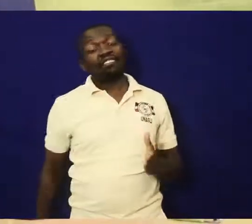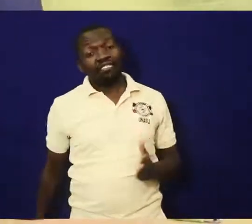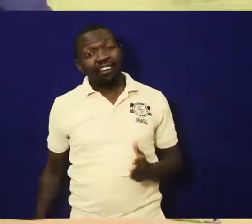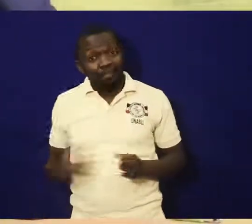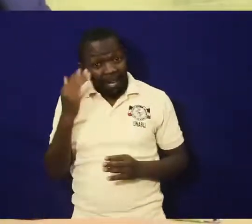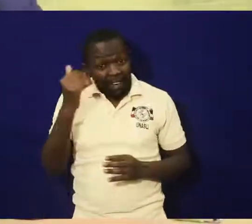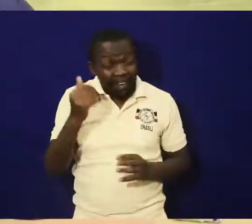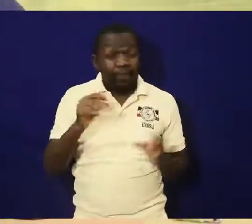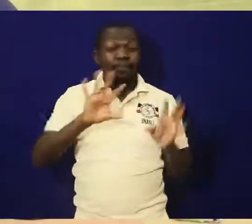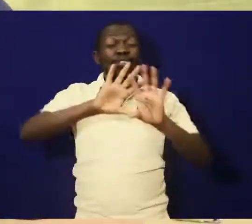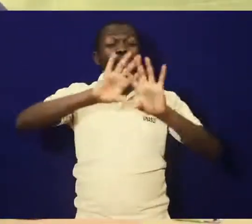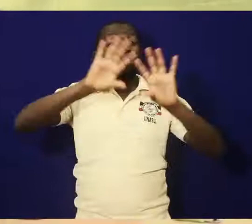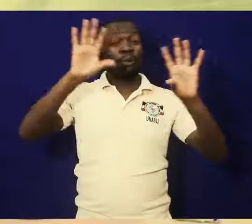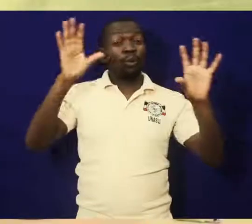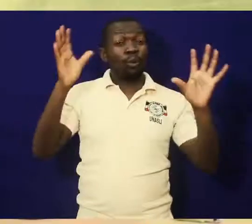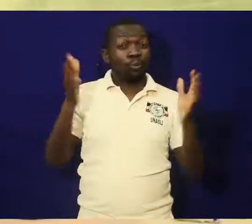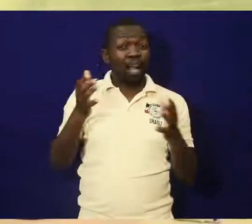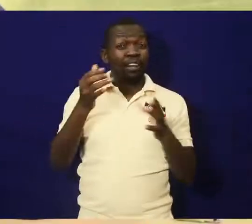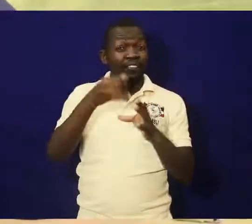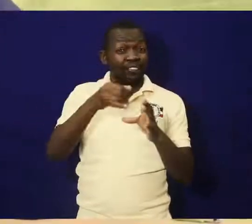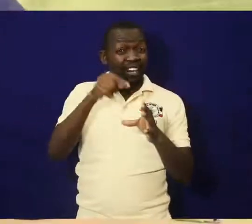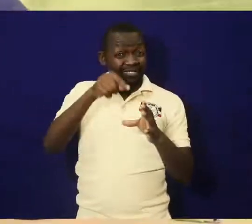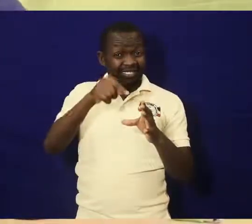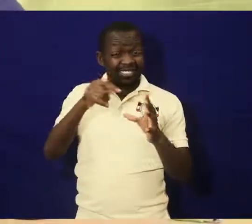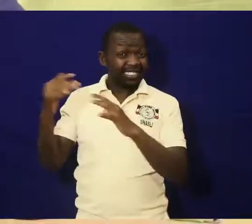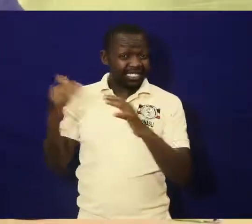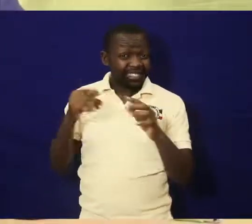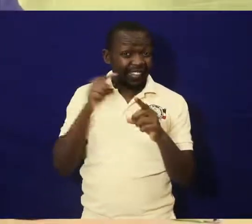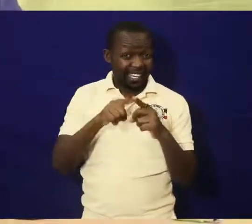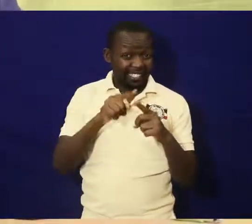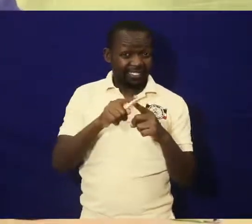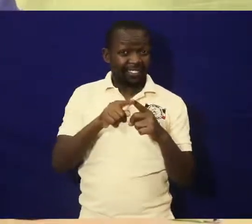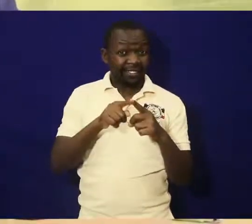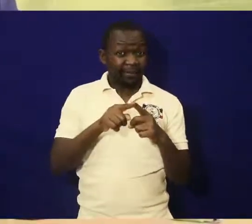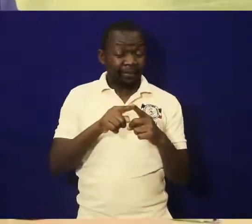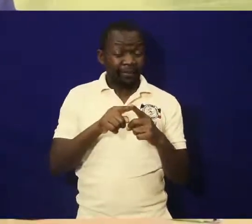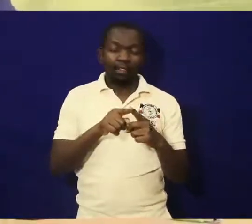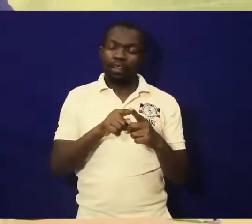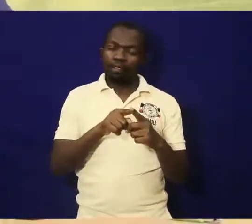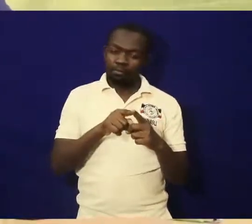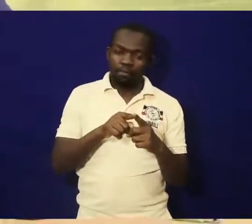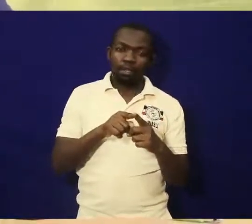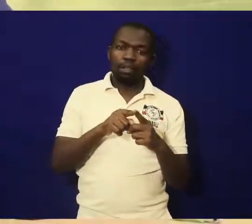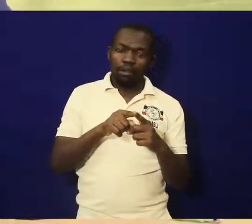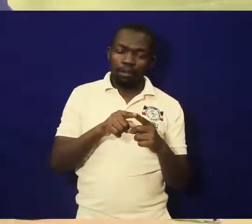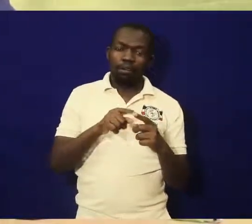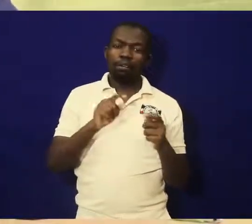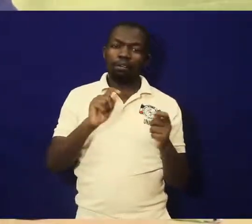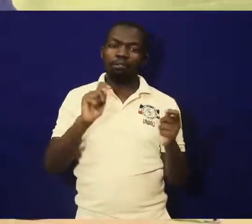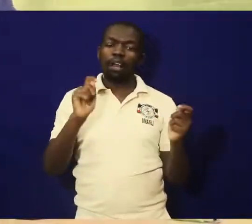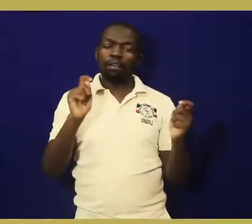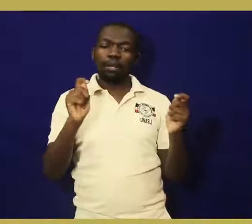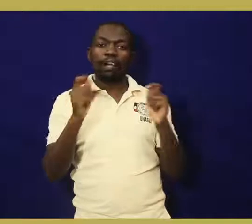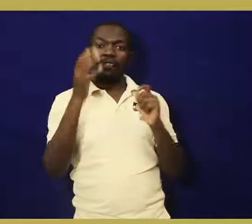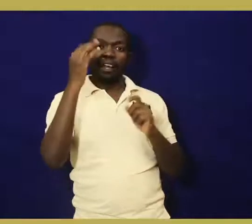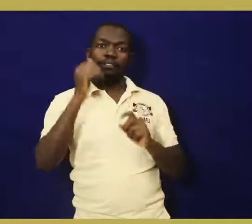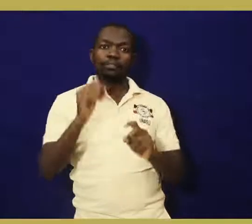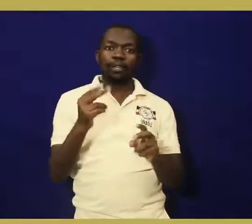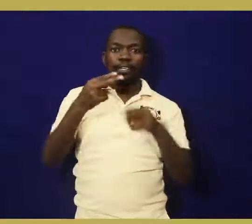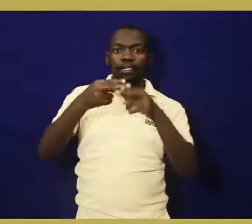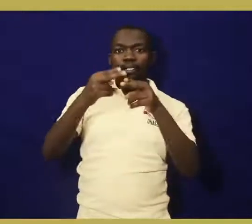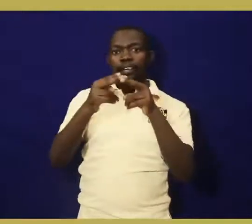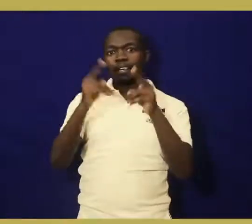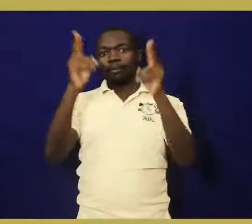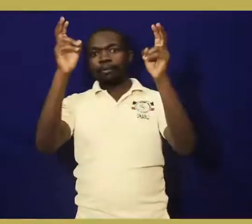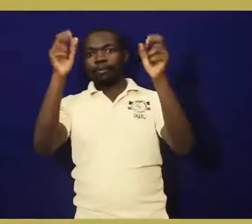Because the whole world was involved in this fight, it became known as the First